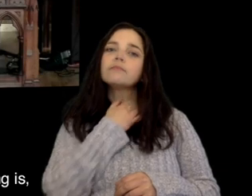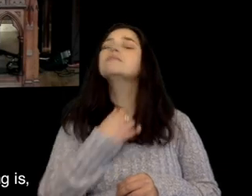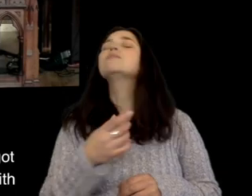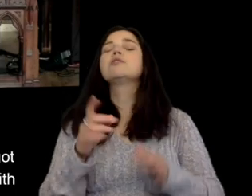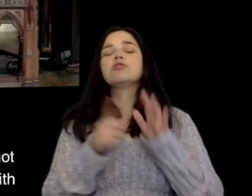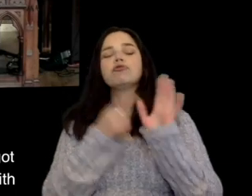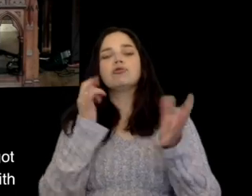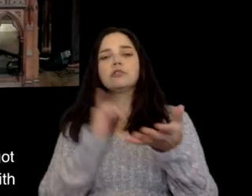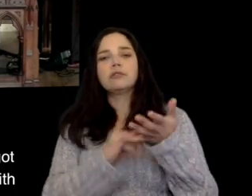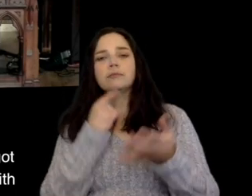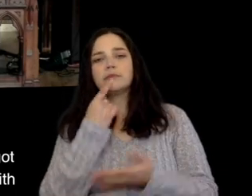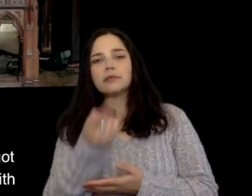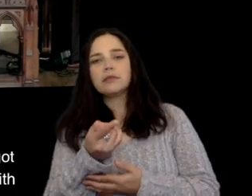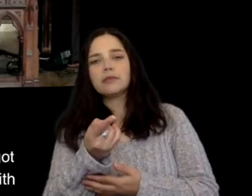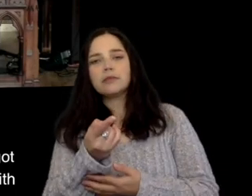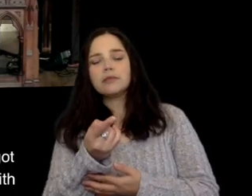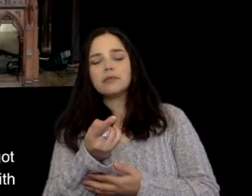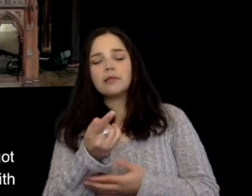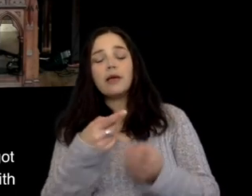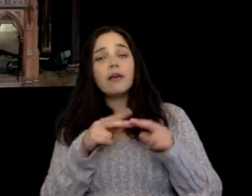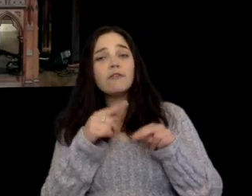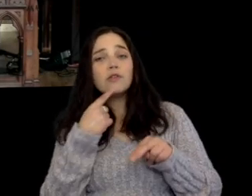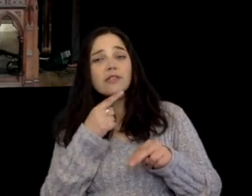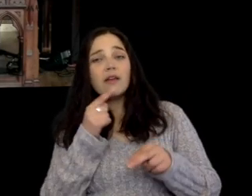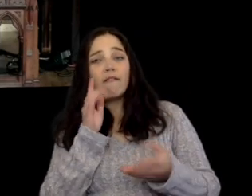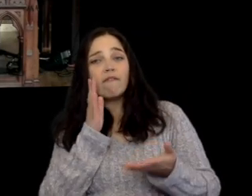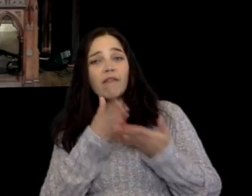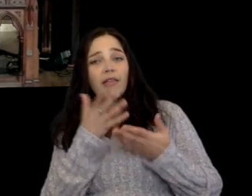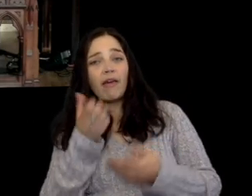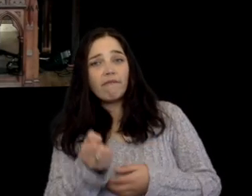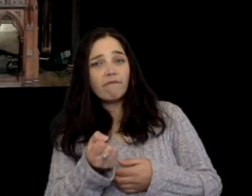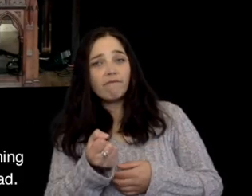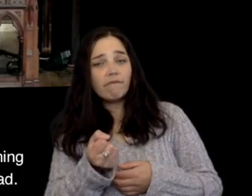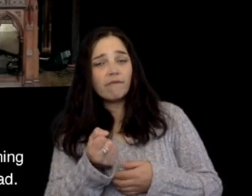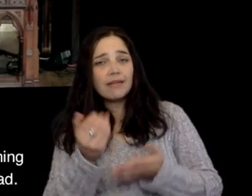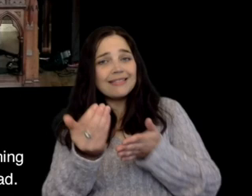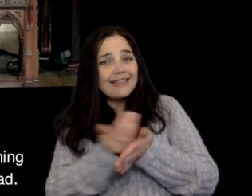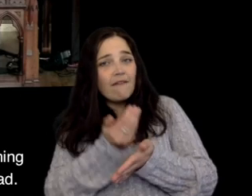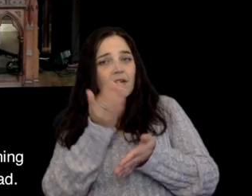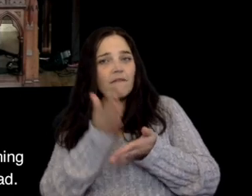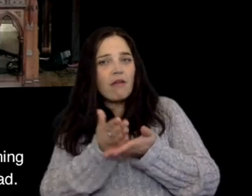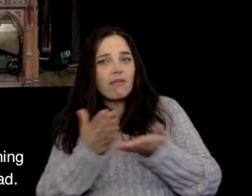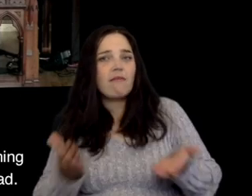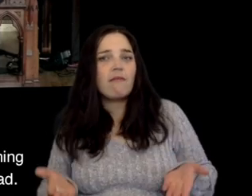And what James is saying is, if you say you've got a faith, a saving faith,